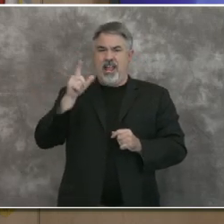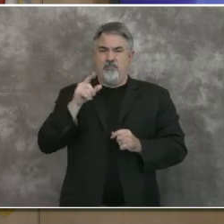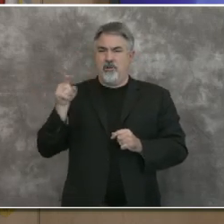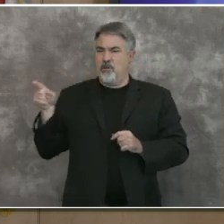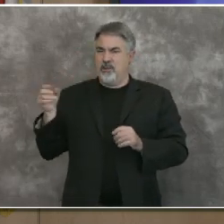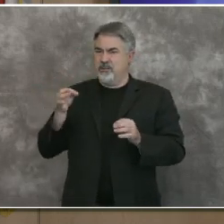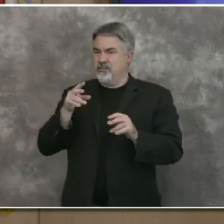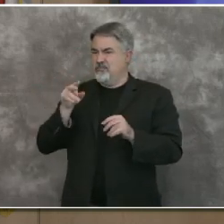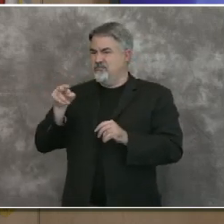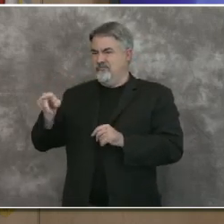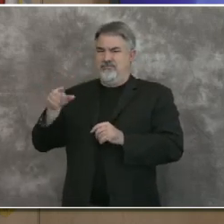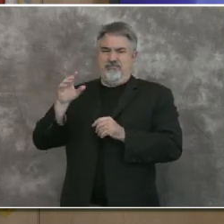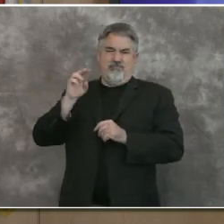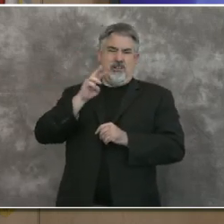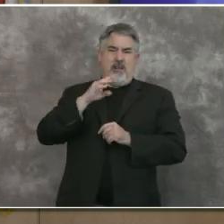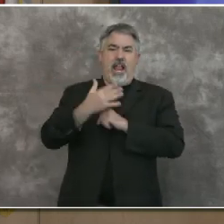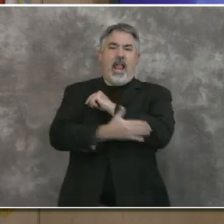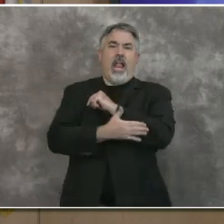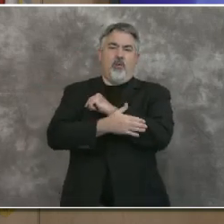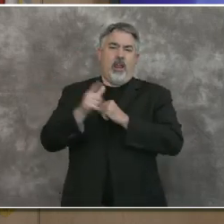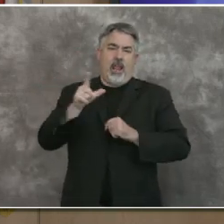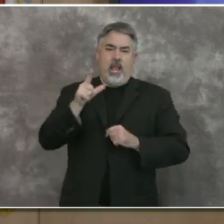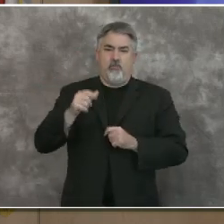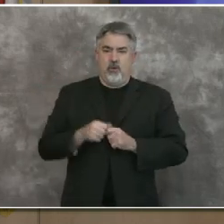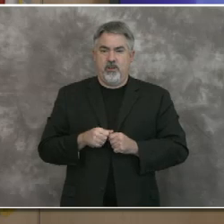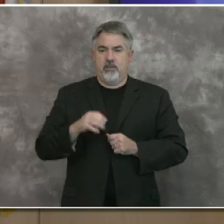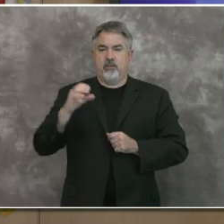county library website at